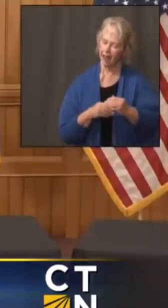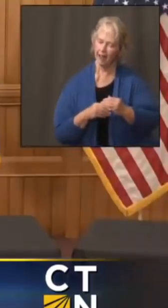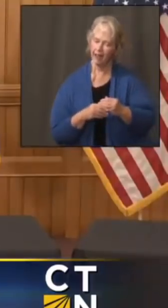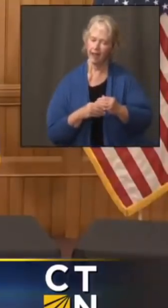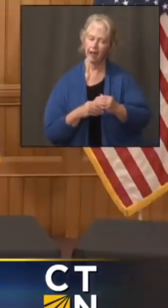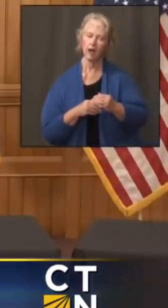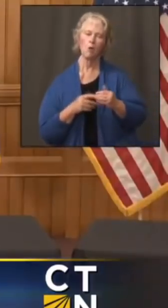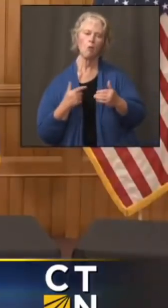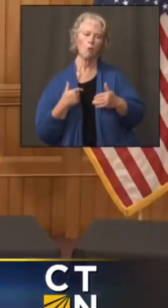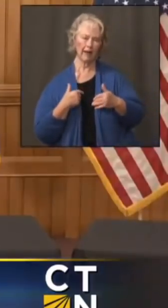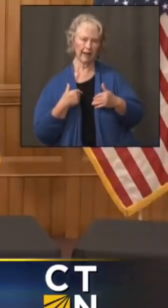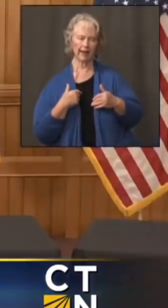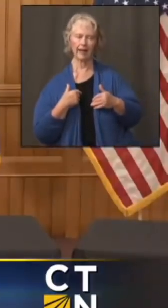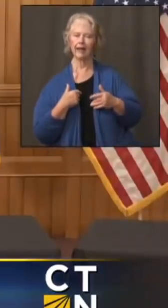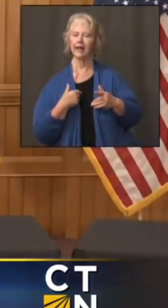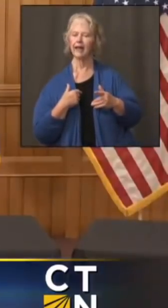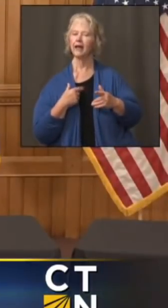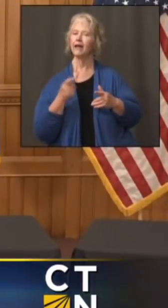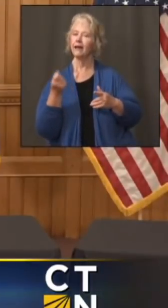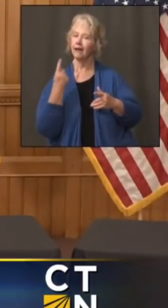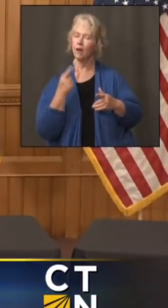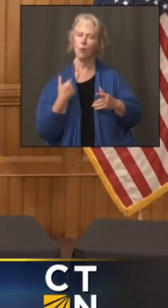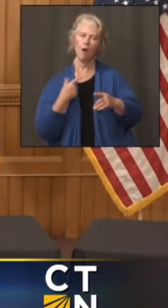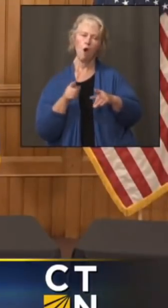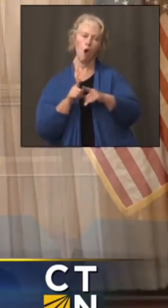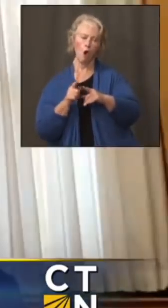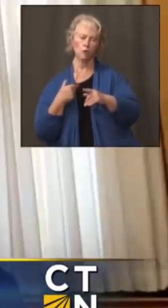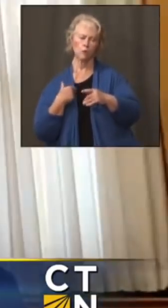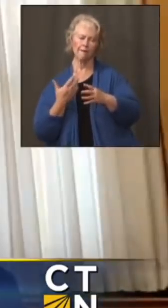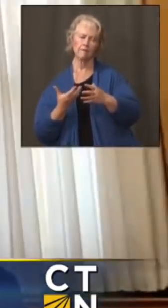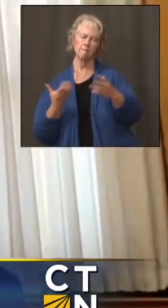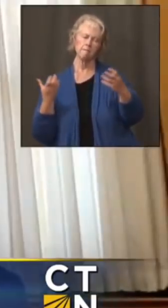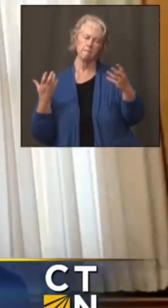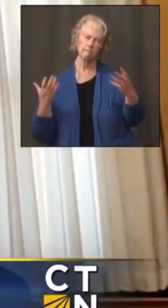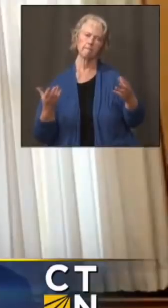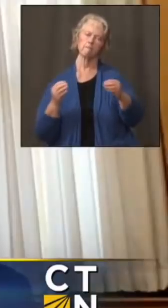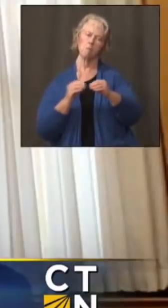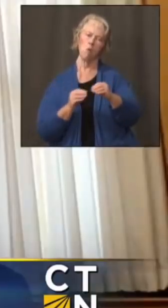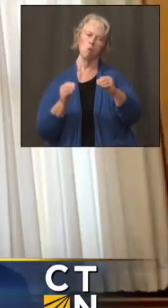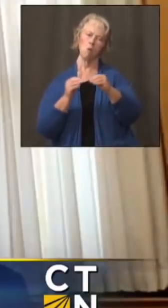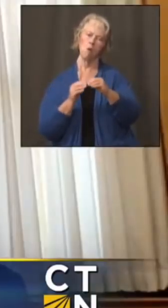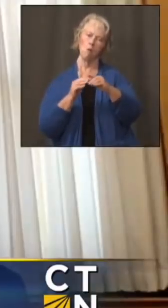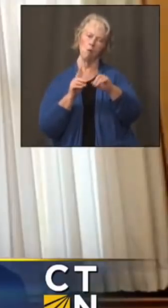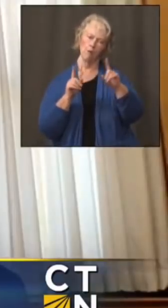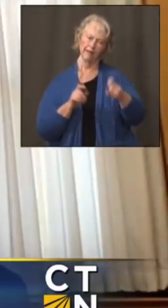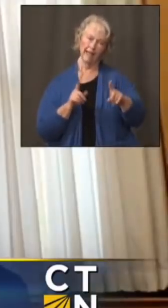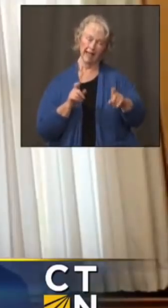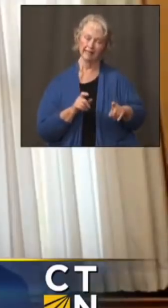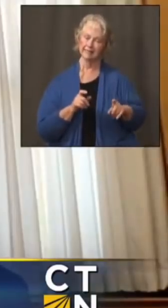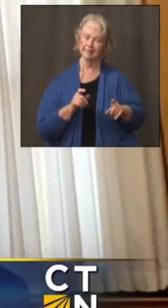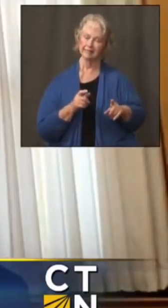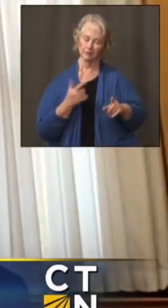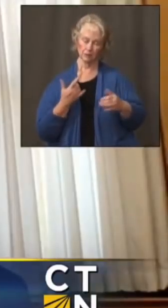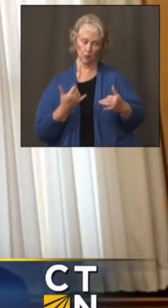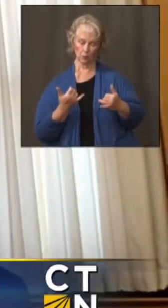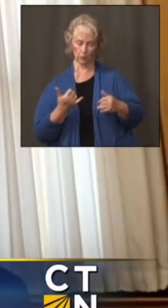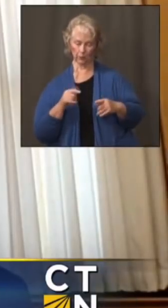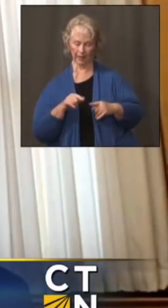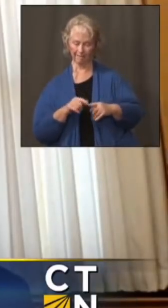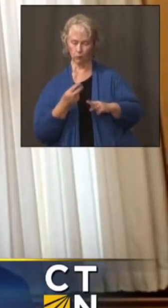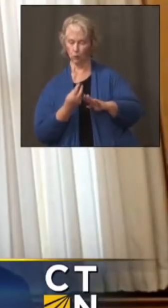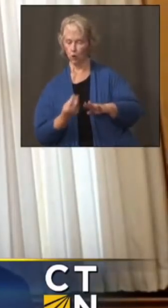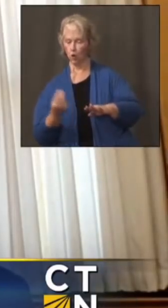have continued to significantly increase the amount of testing we've been doing in Connecticut. So, with today's results over the last 7